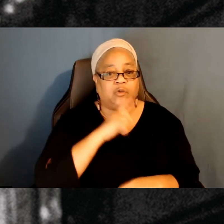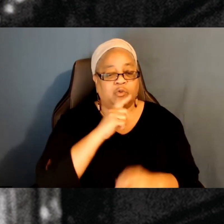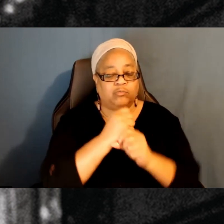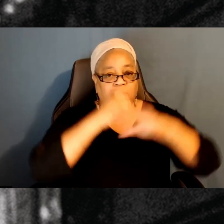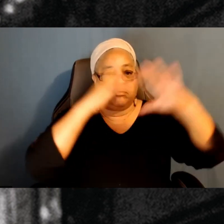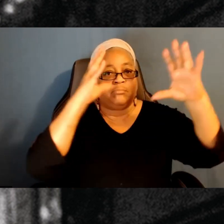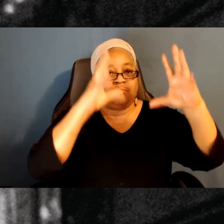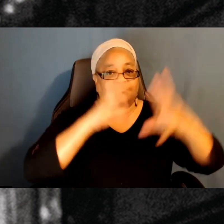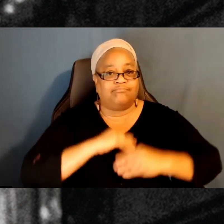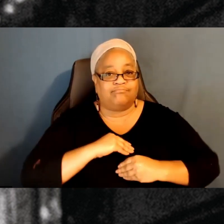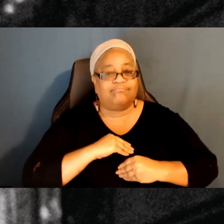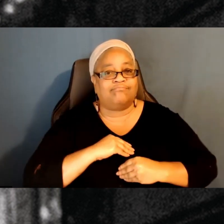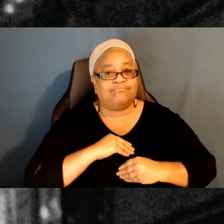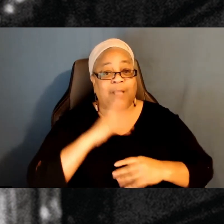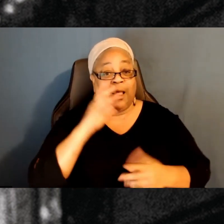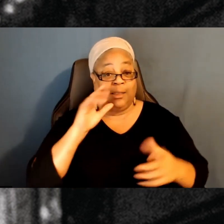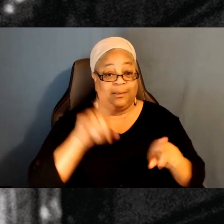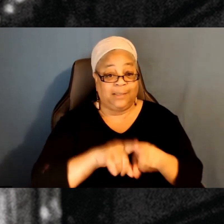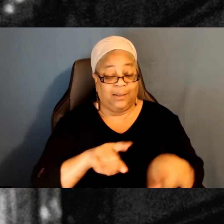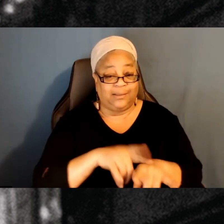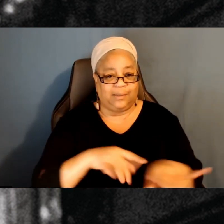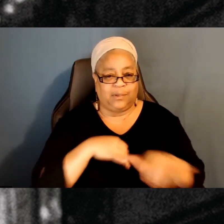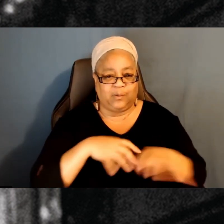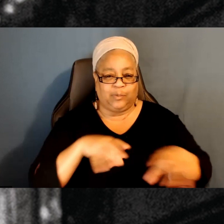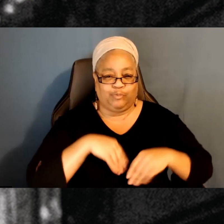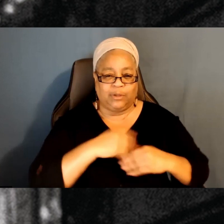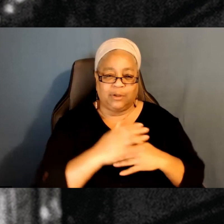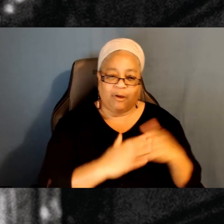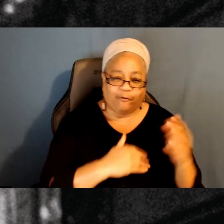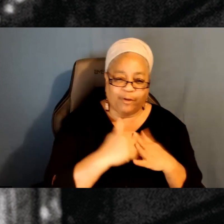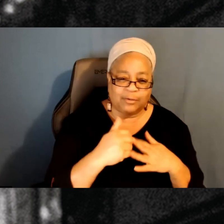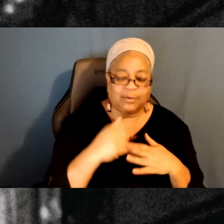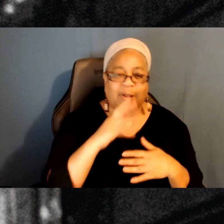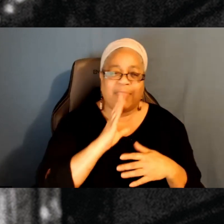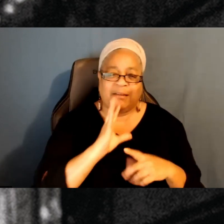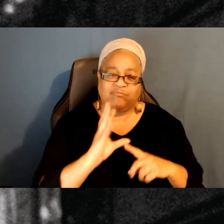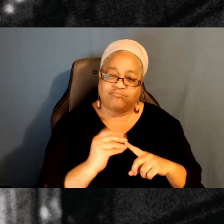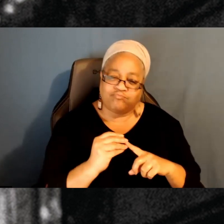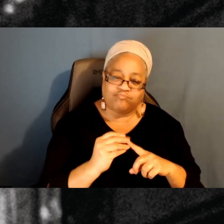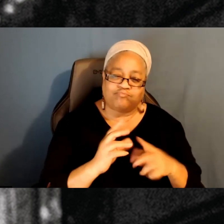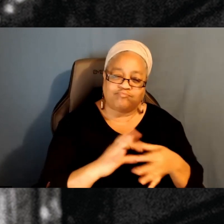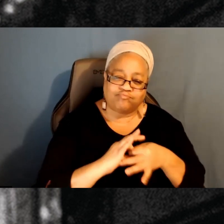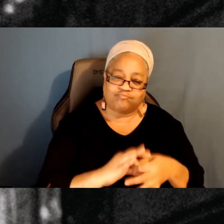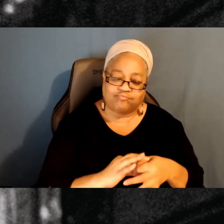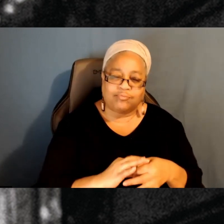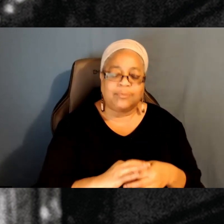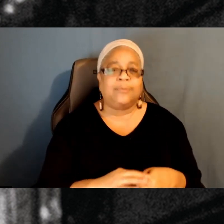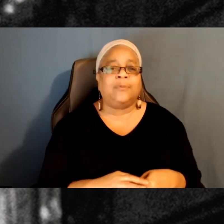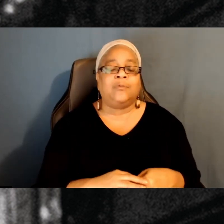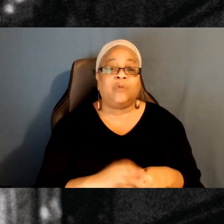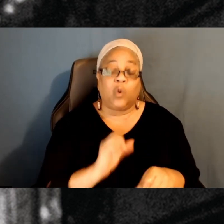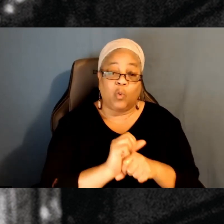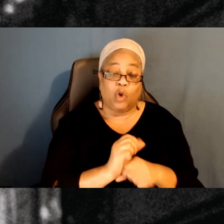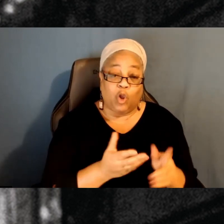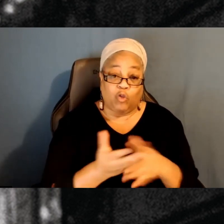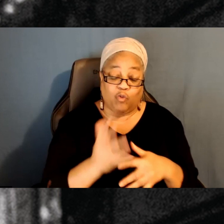embracing discomfort, disorientation, and that the embrace of that and the working through of that